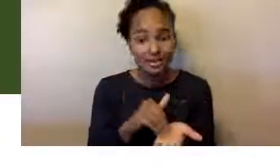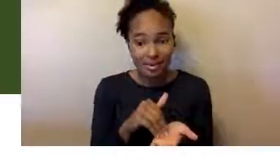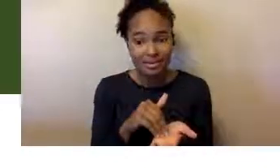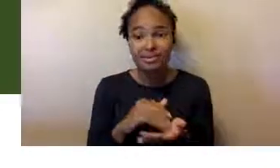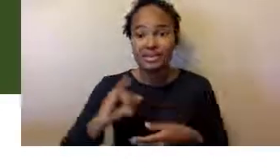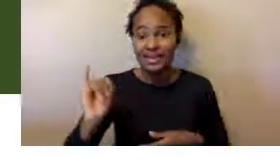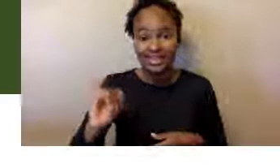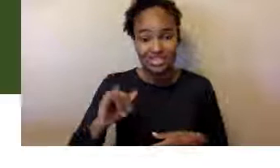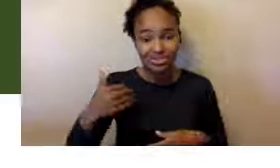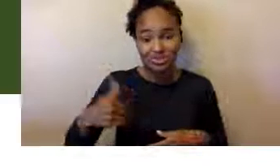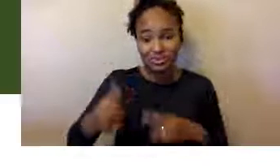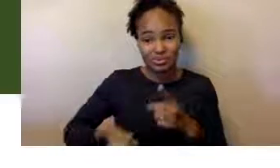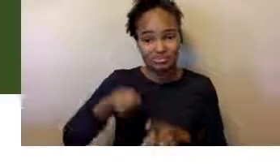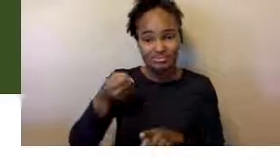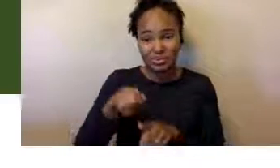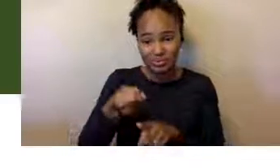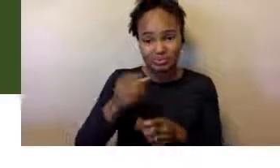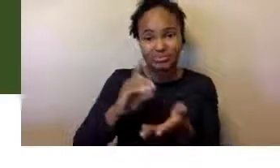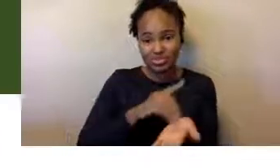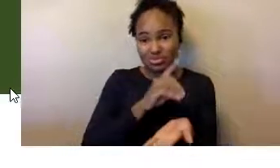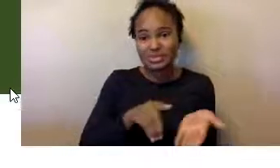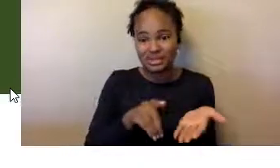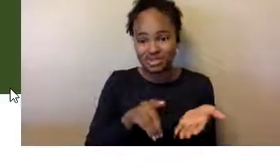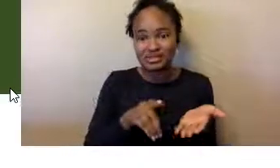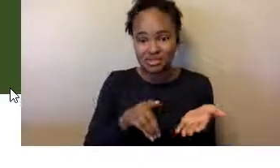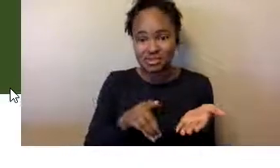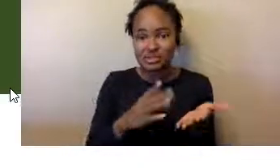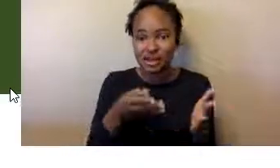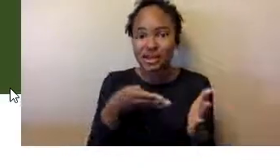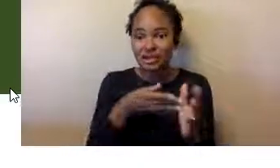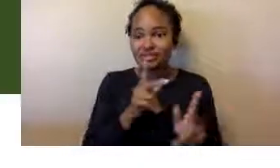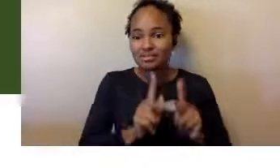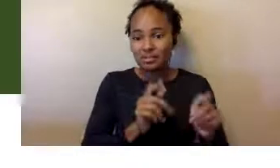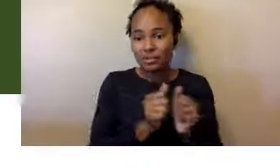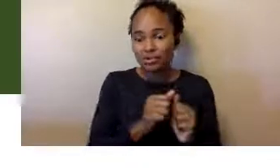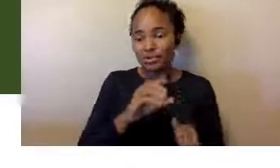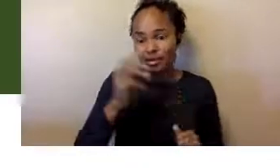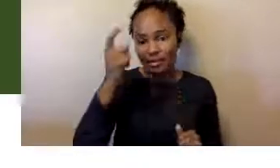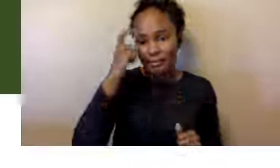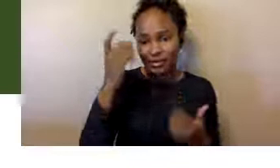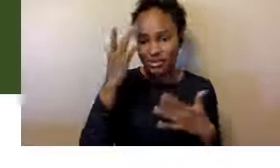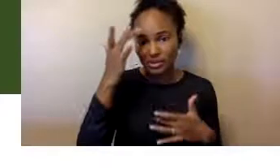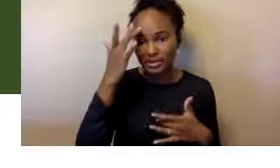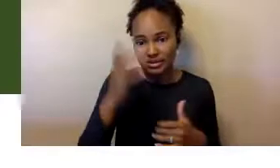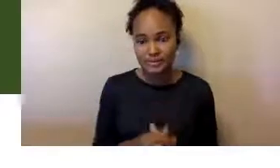effect of discrimination against people with mental illness.